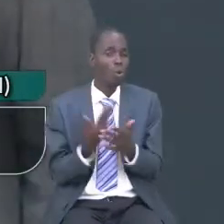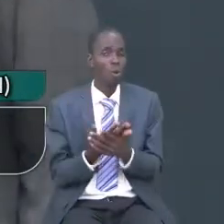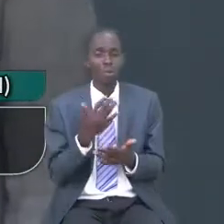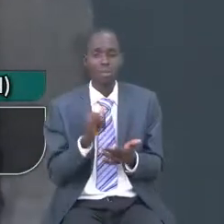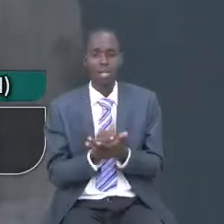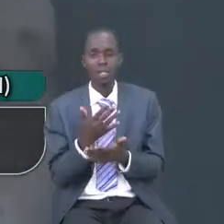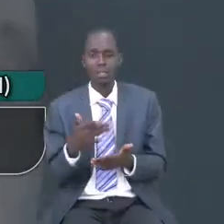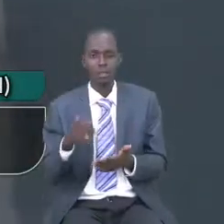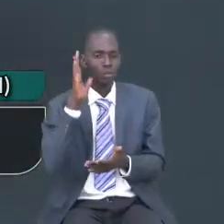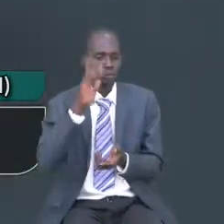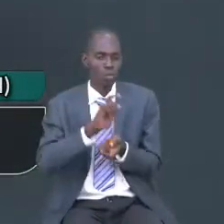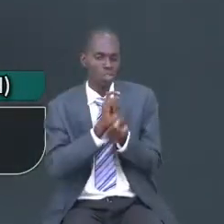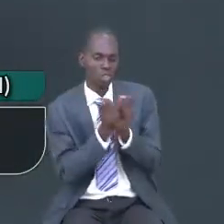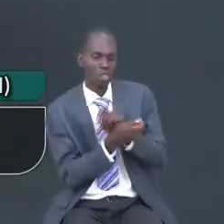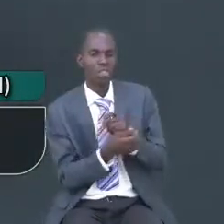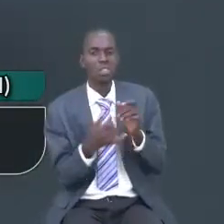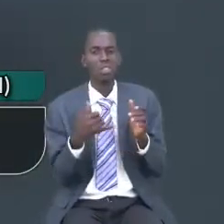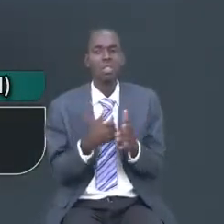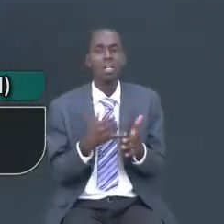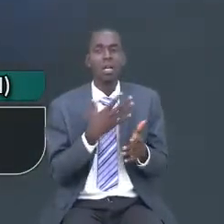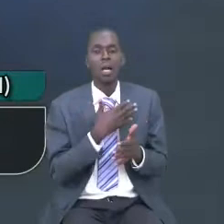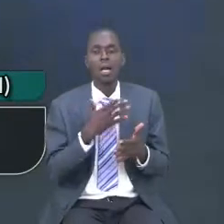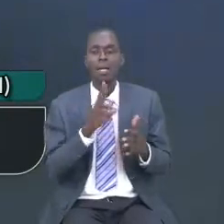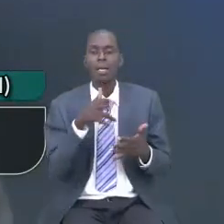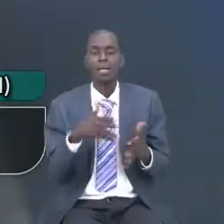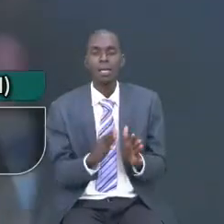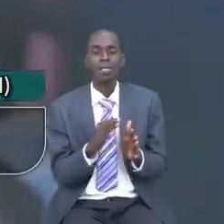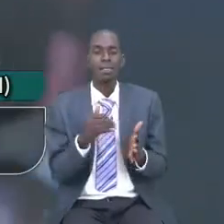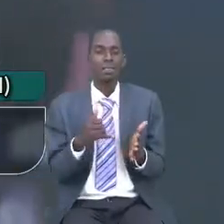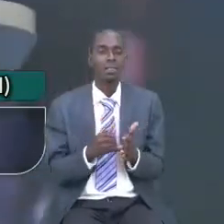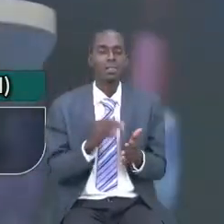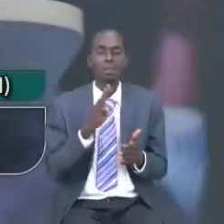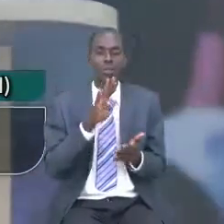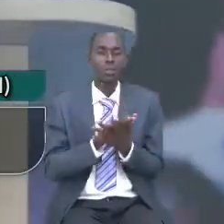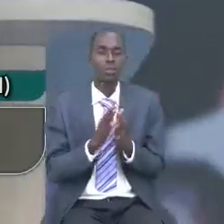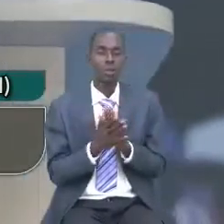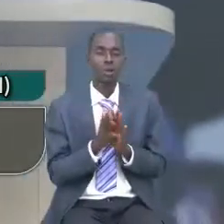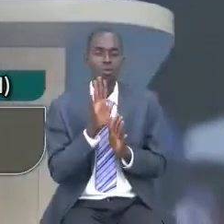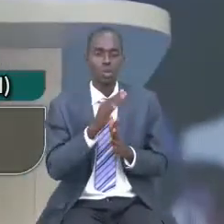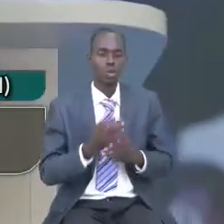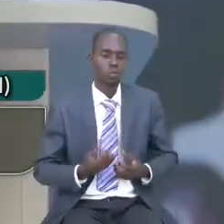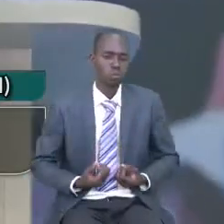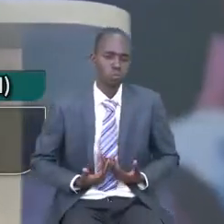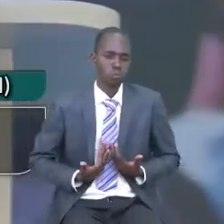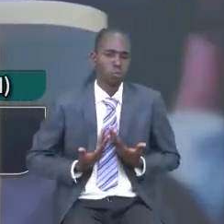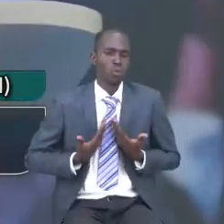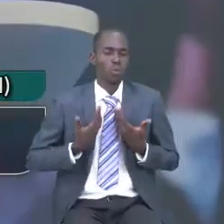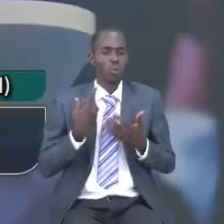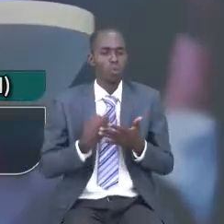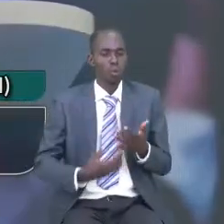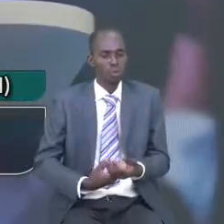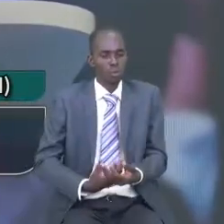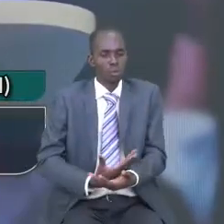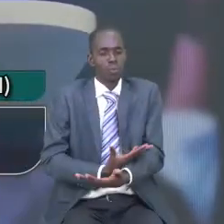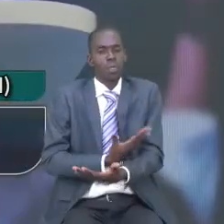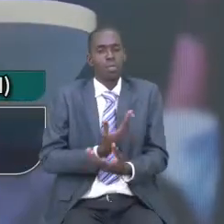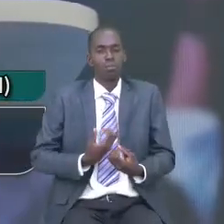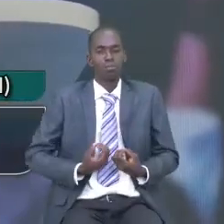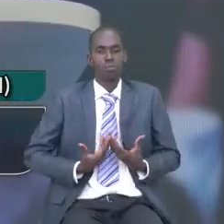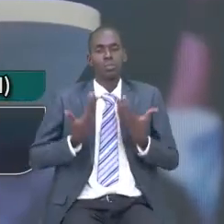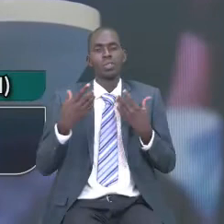turn around and you're well motivated to have a life